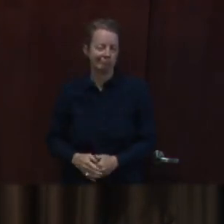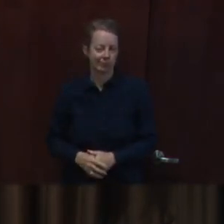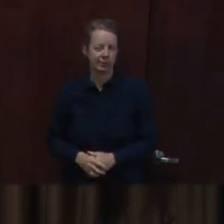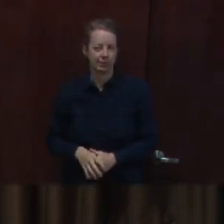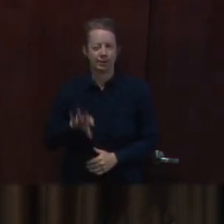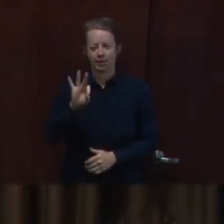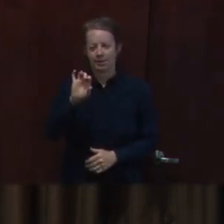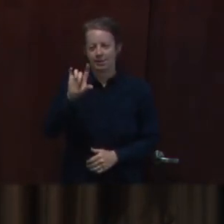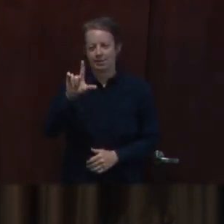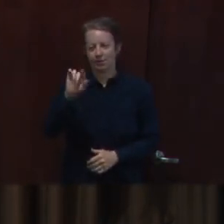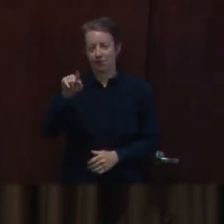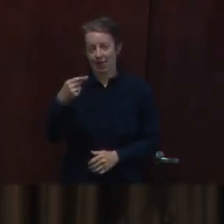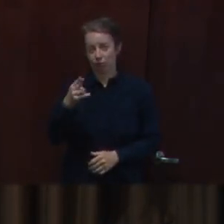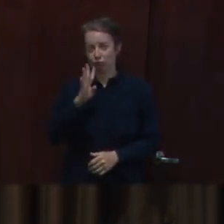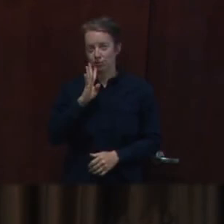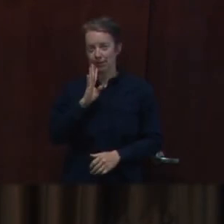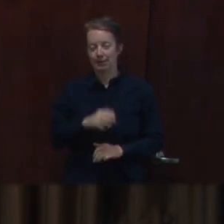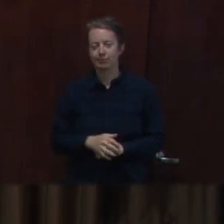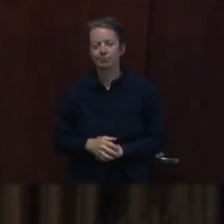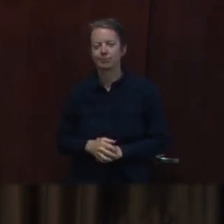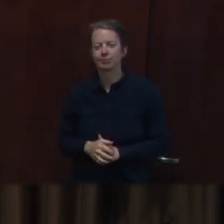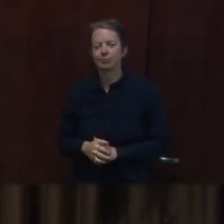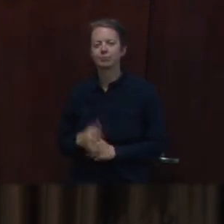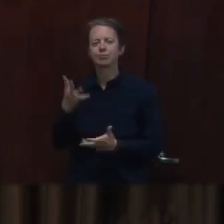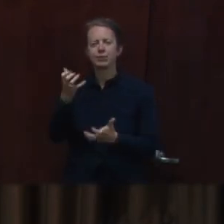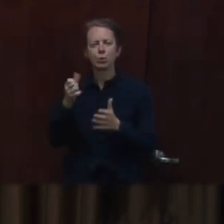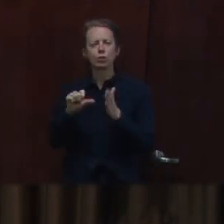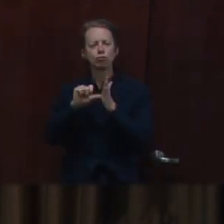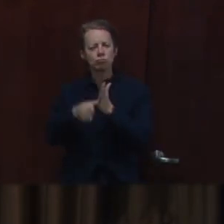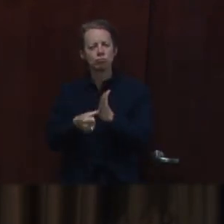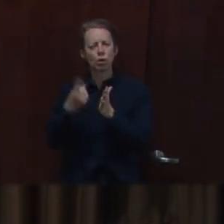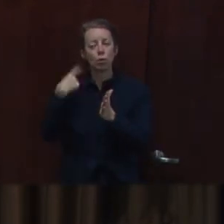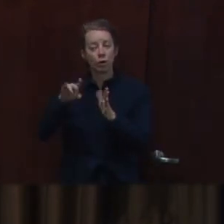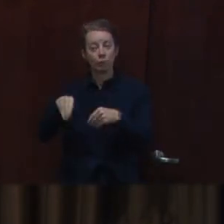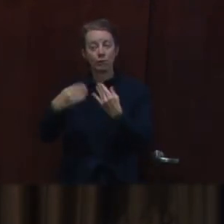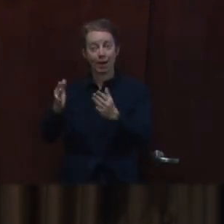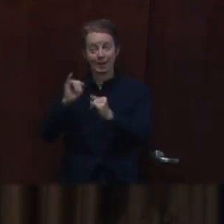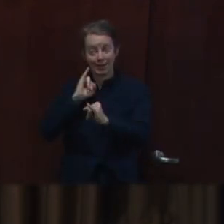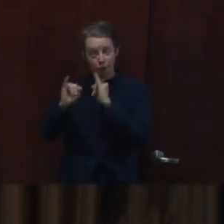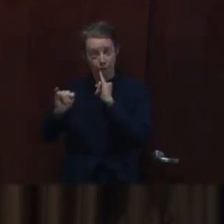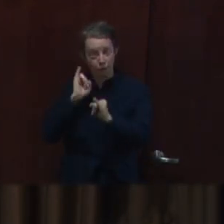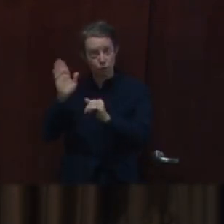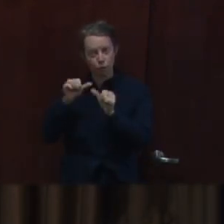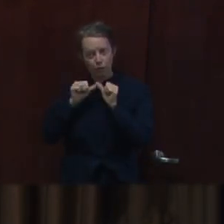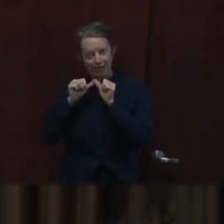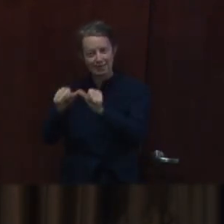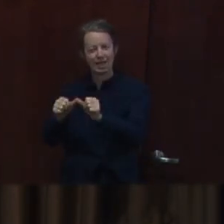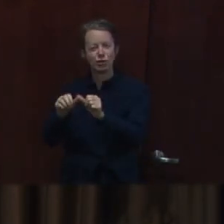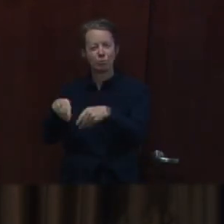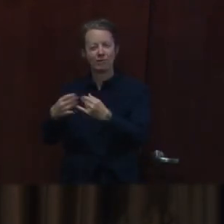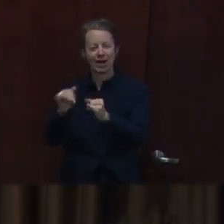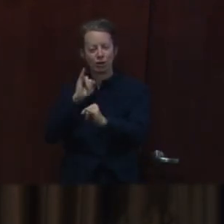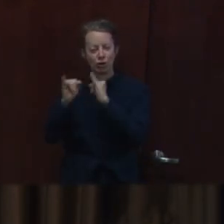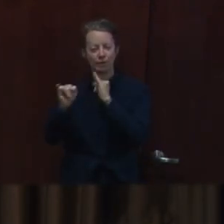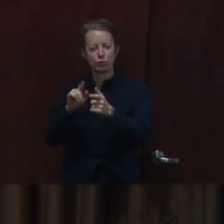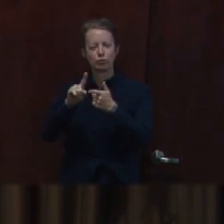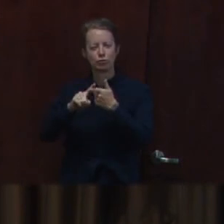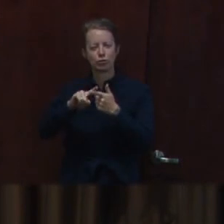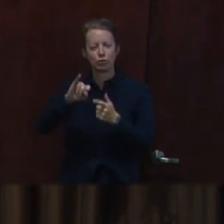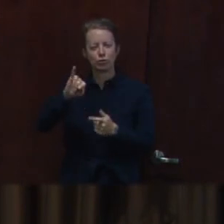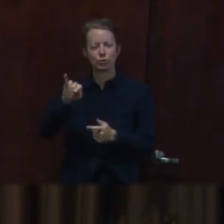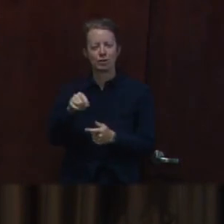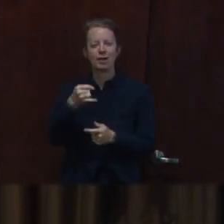Just want to point out that we're also, we've provided interviews and we'll continue to provide interviews directly to JMPro, which is the